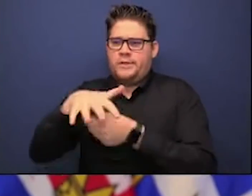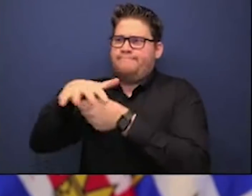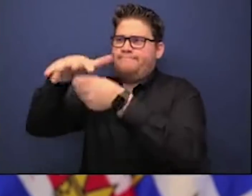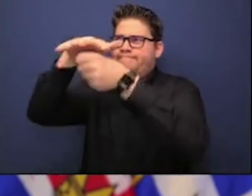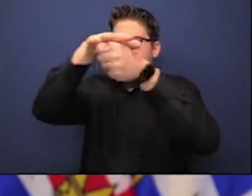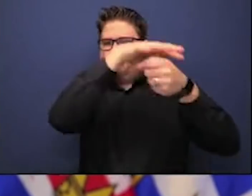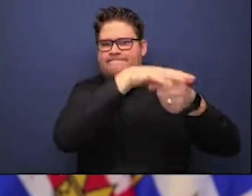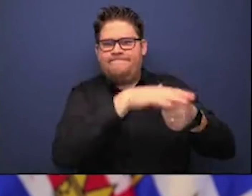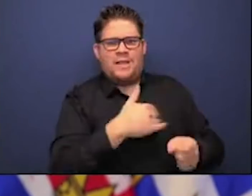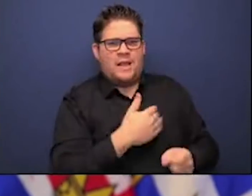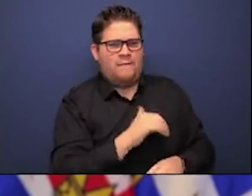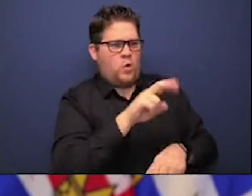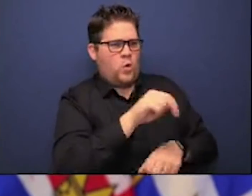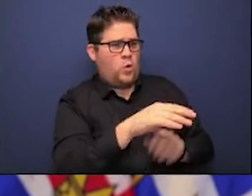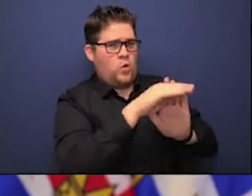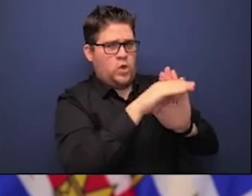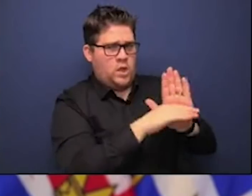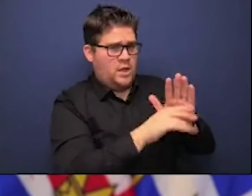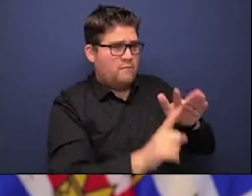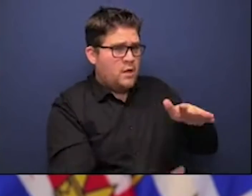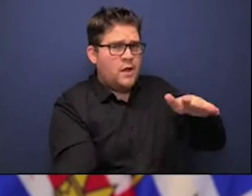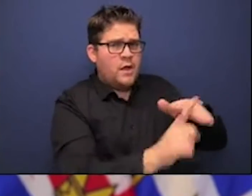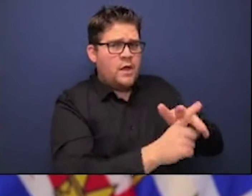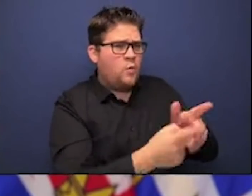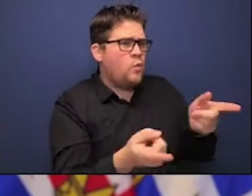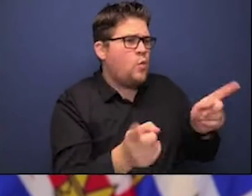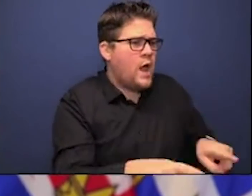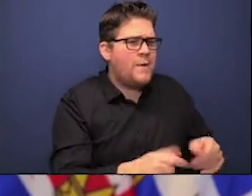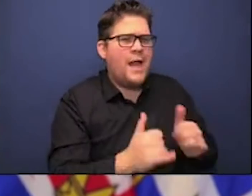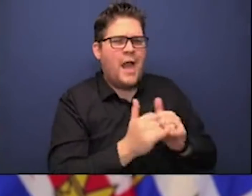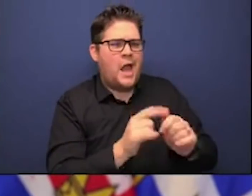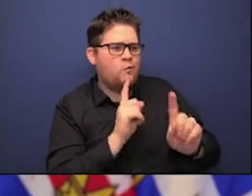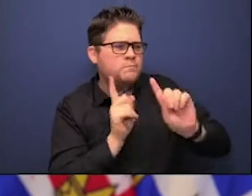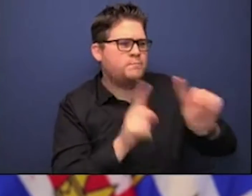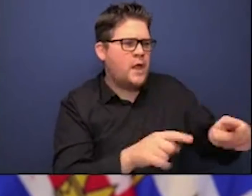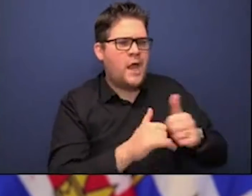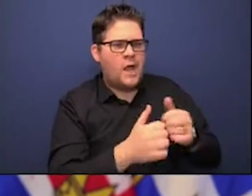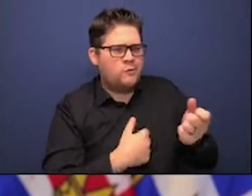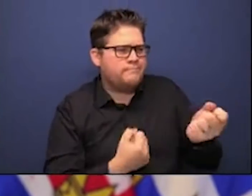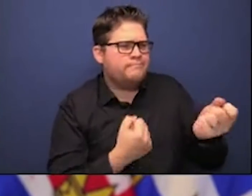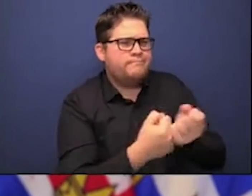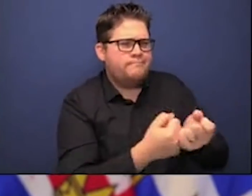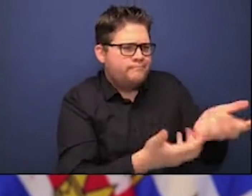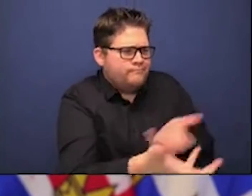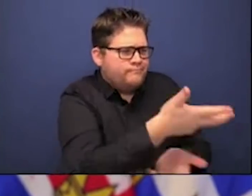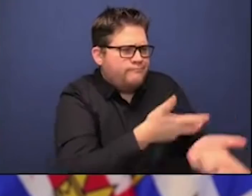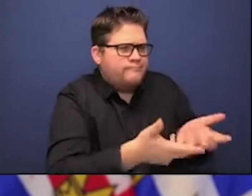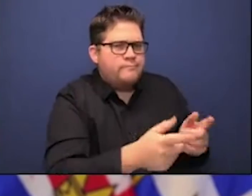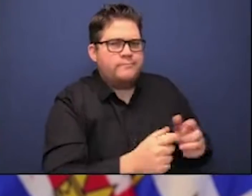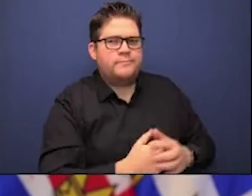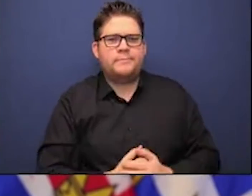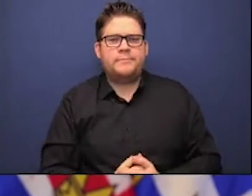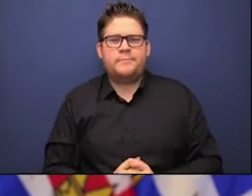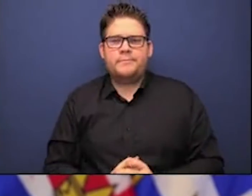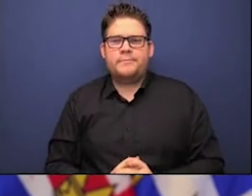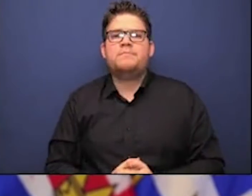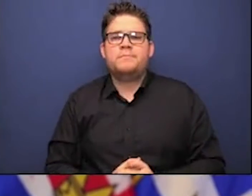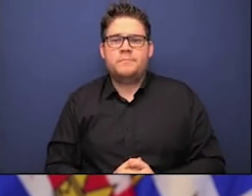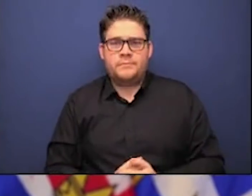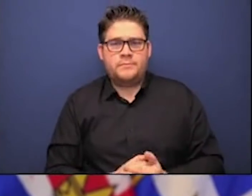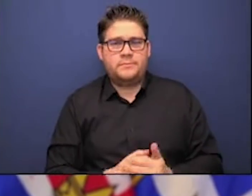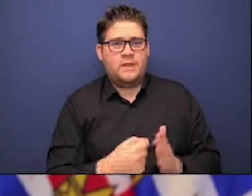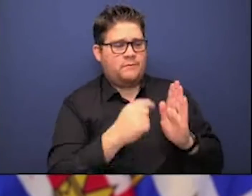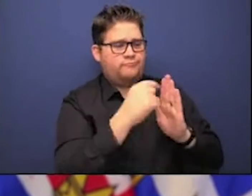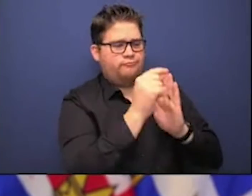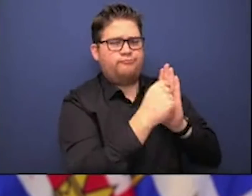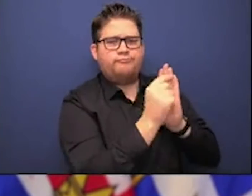individual basis when exposure events happen. We've updated checklists and requirements for the school safety plans